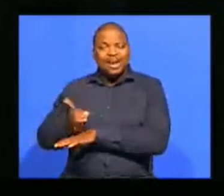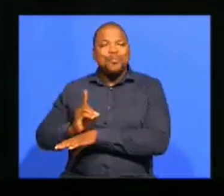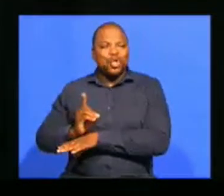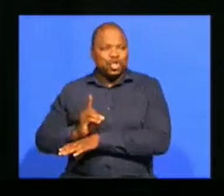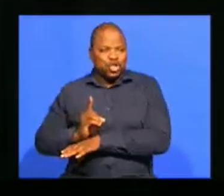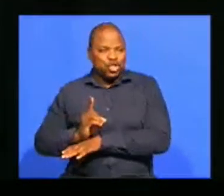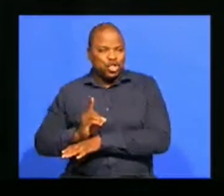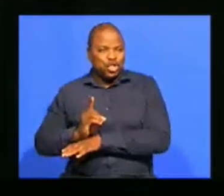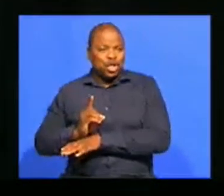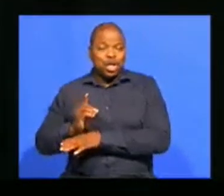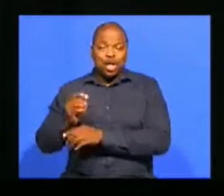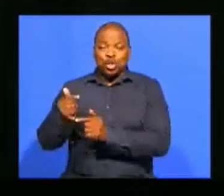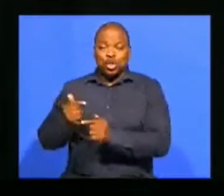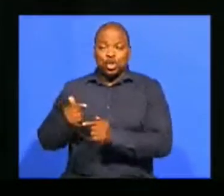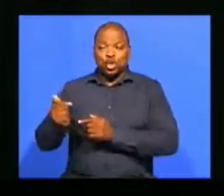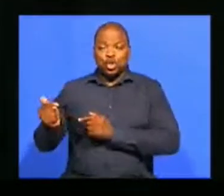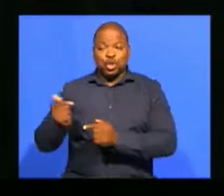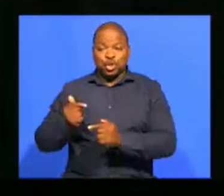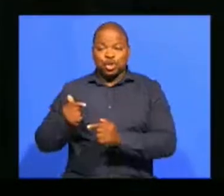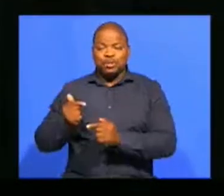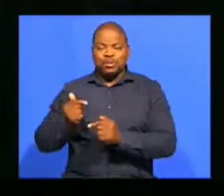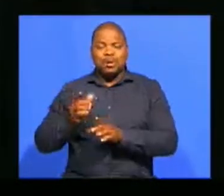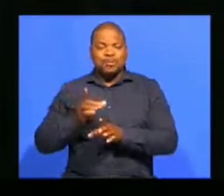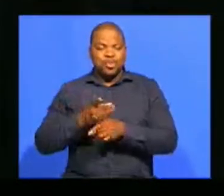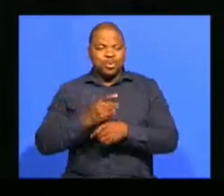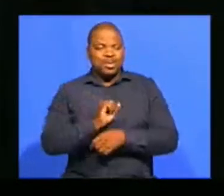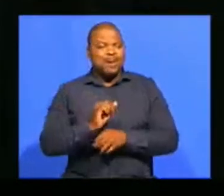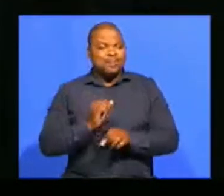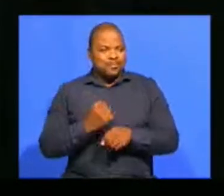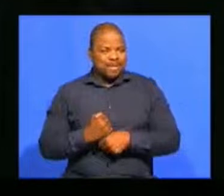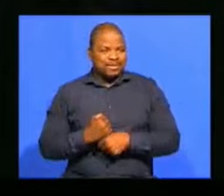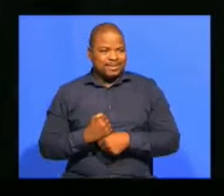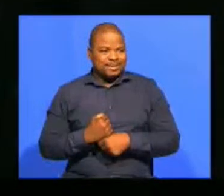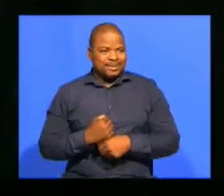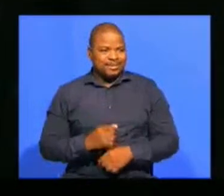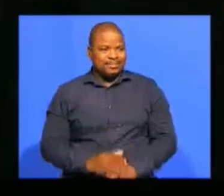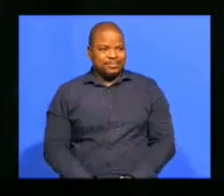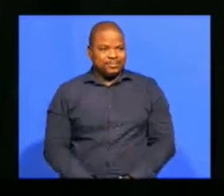diamonds that trade a primary product,